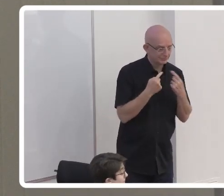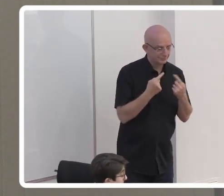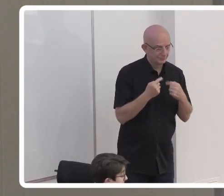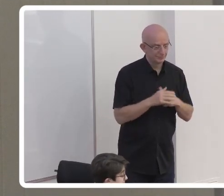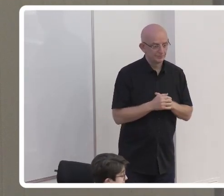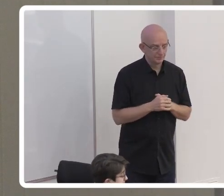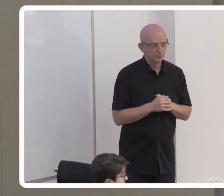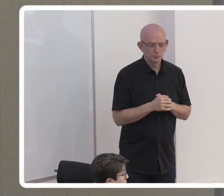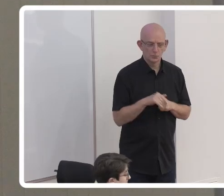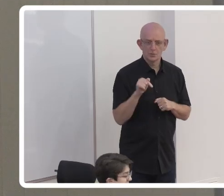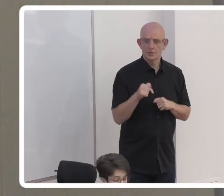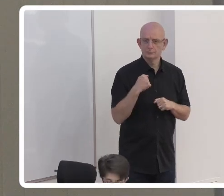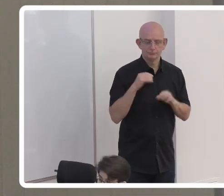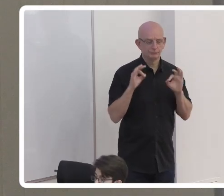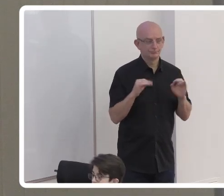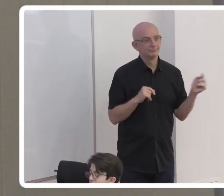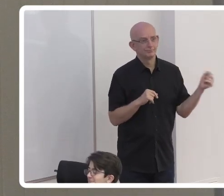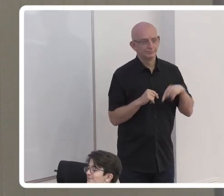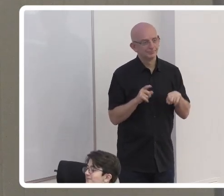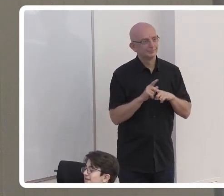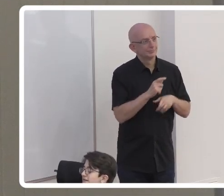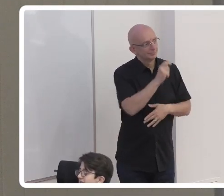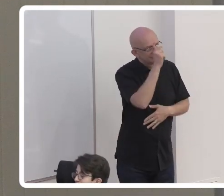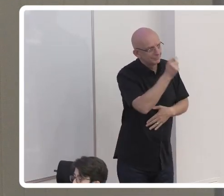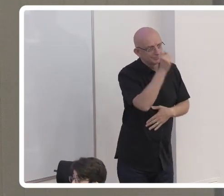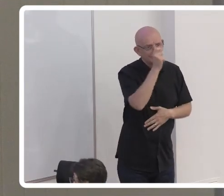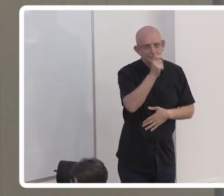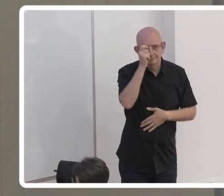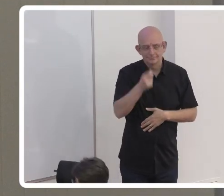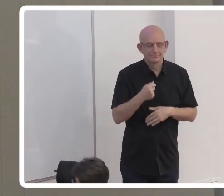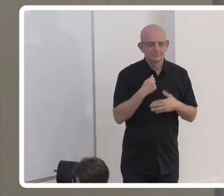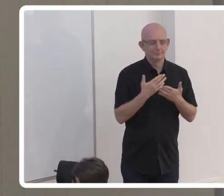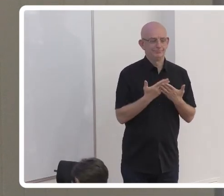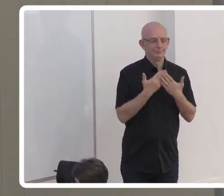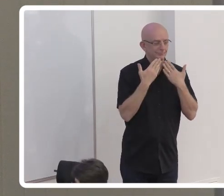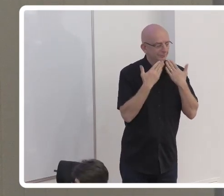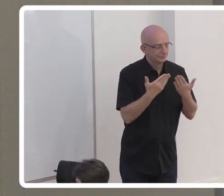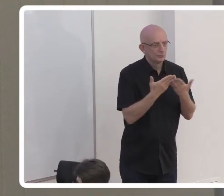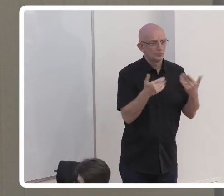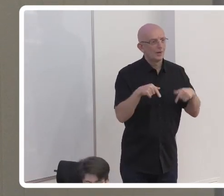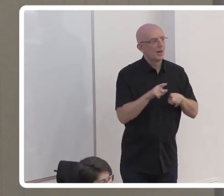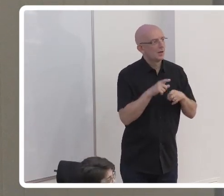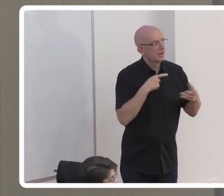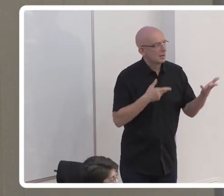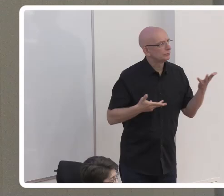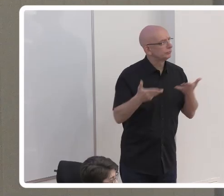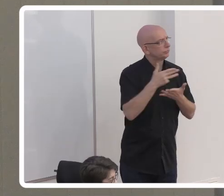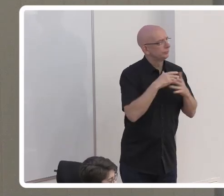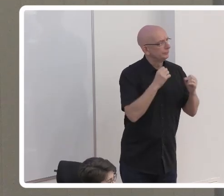back for inspiration because I just find summer school so amazing in the sense